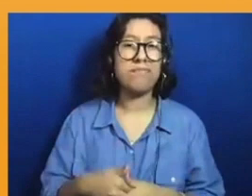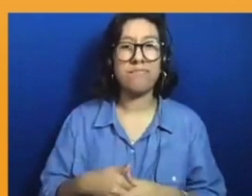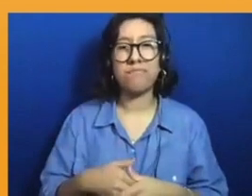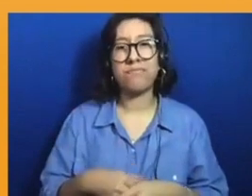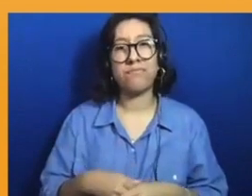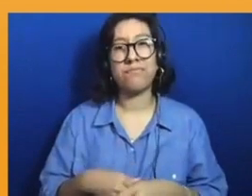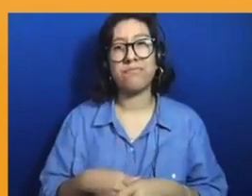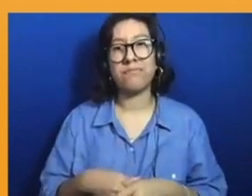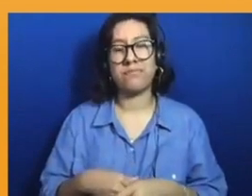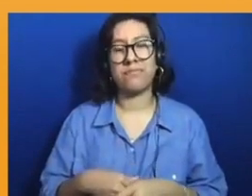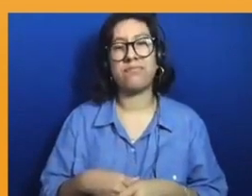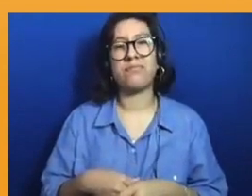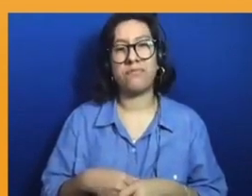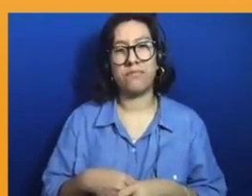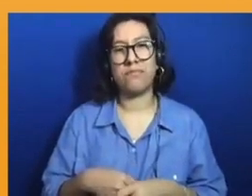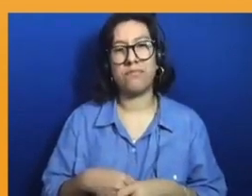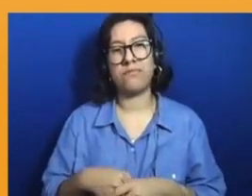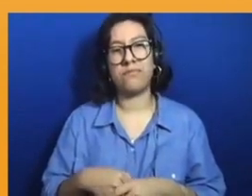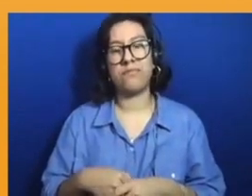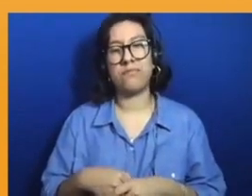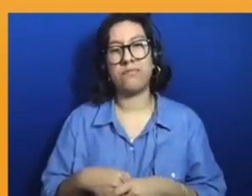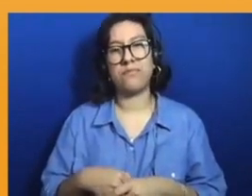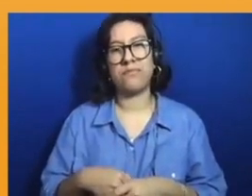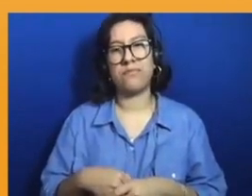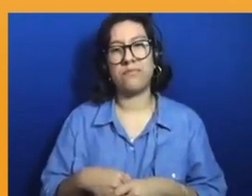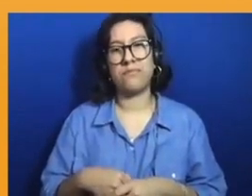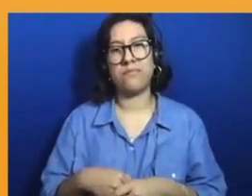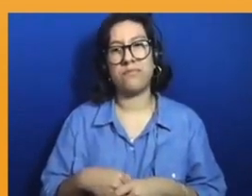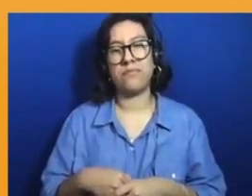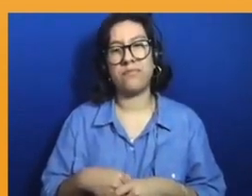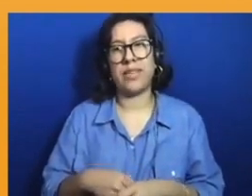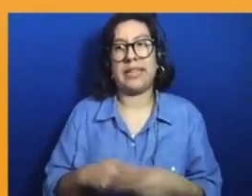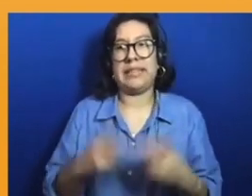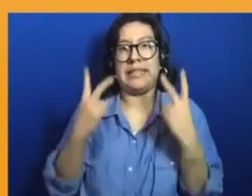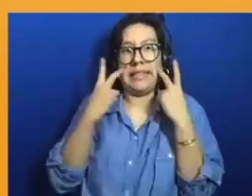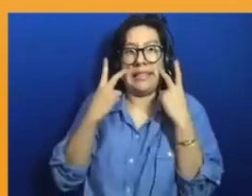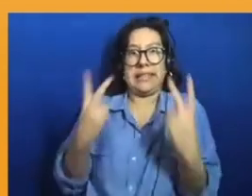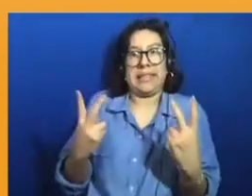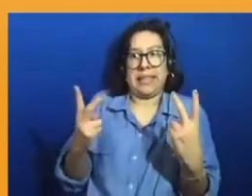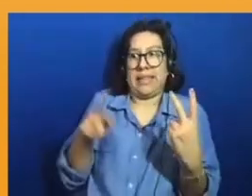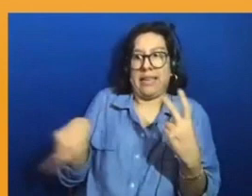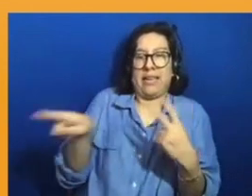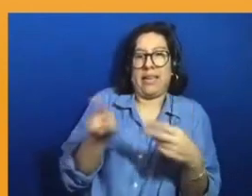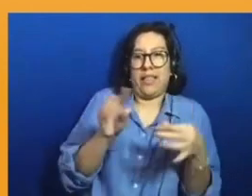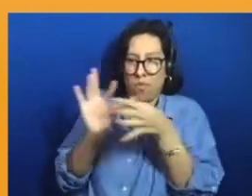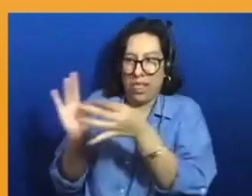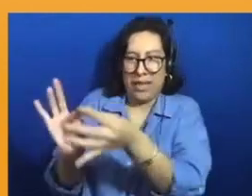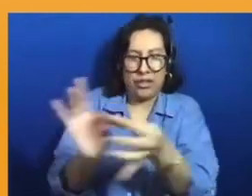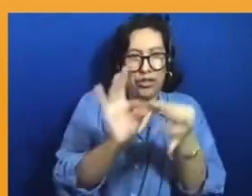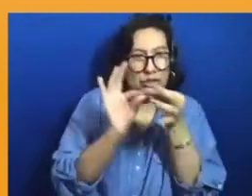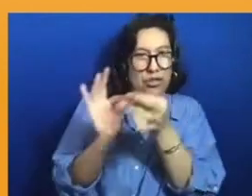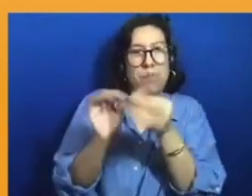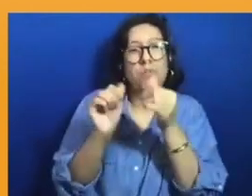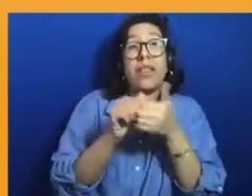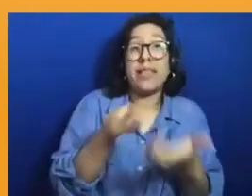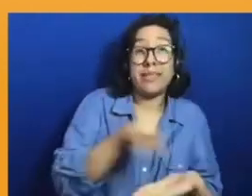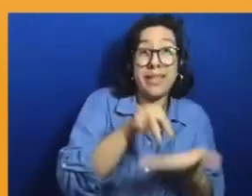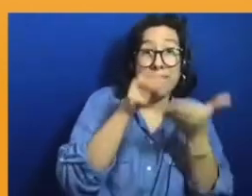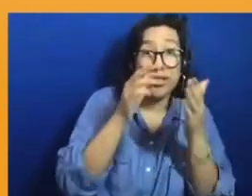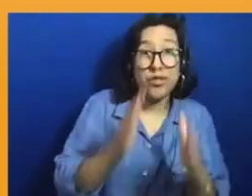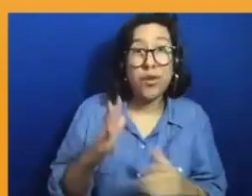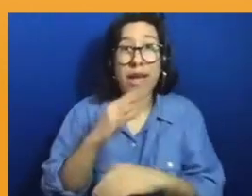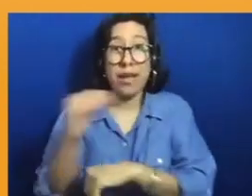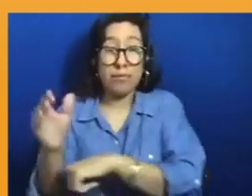And to see how integral that relationship is between dancer and